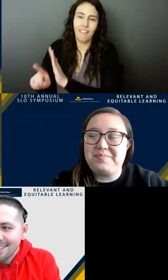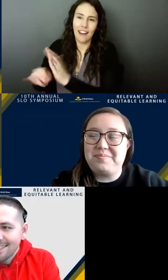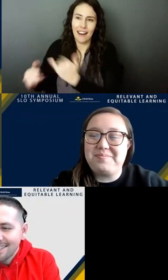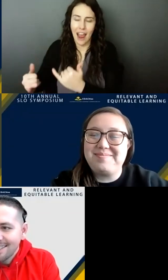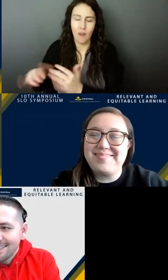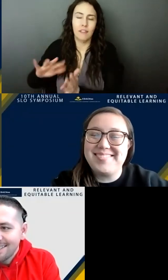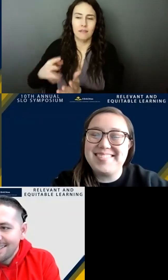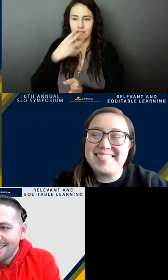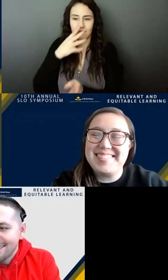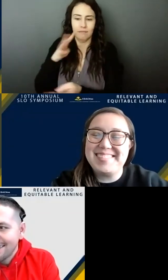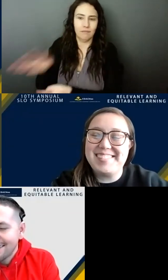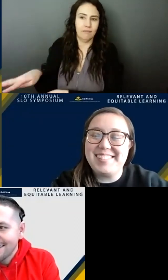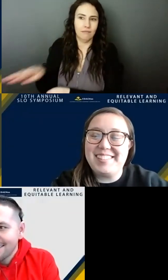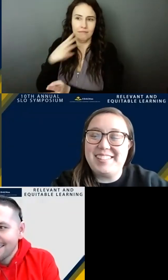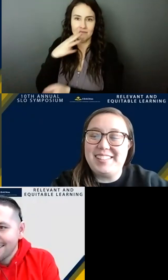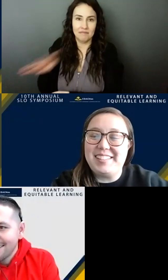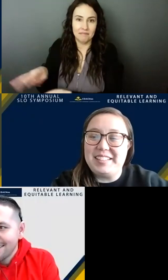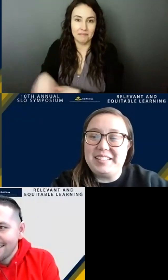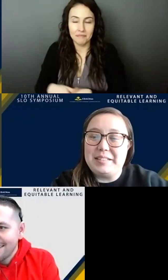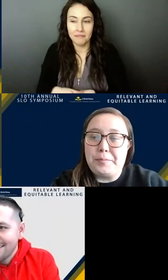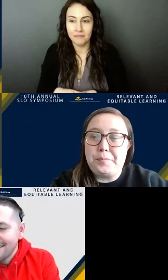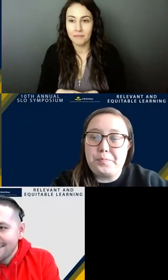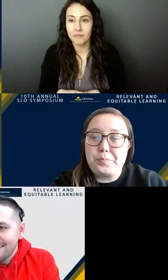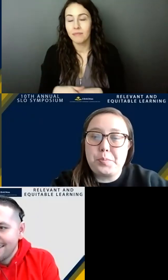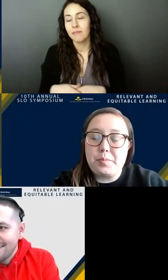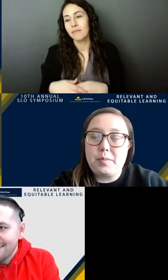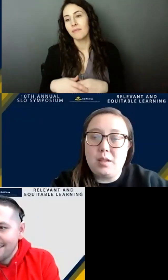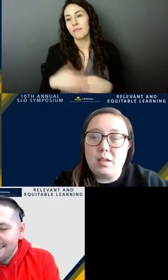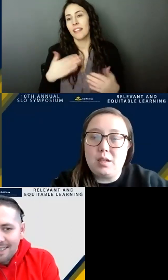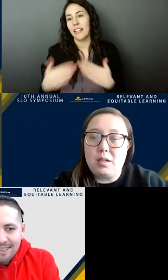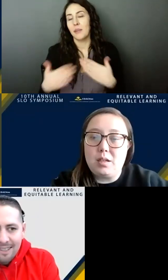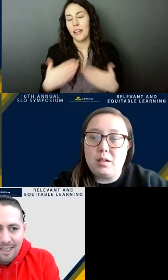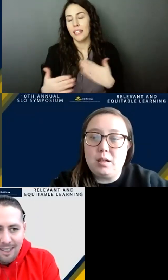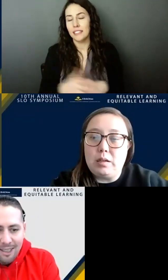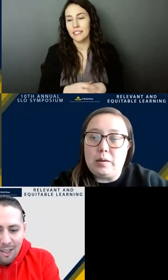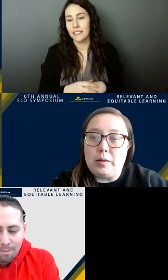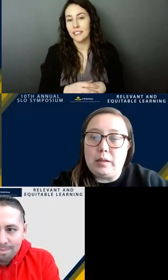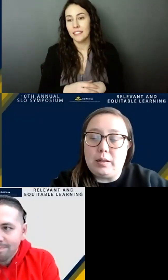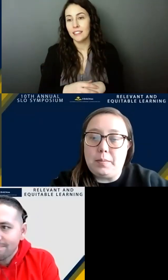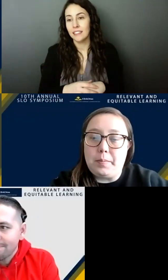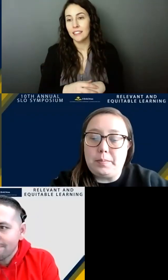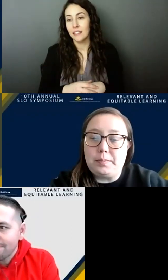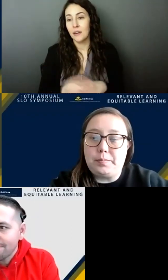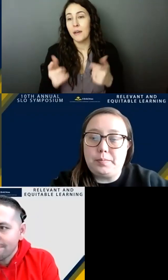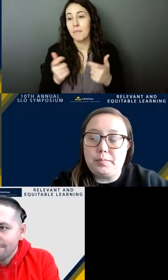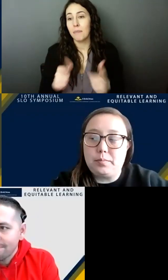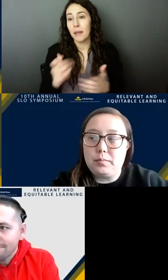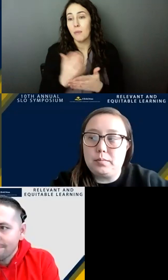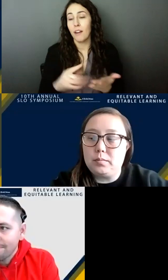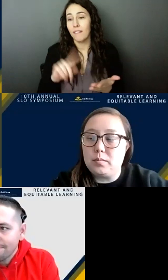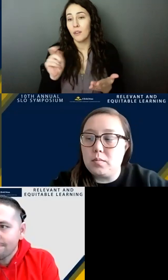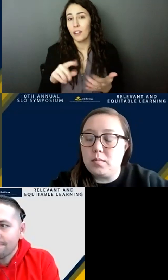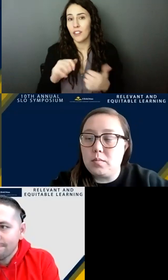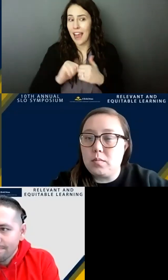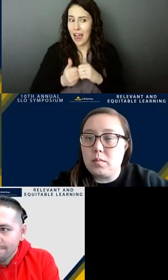ignore it because I don't know how to turn it down, I don't think. Anyway, so a big piece of the question of how to do this meaningfully and